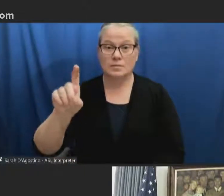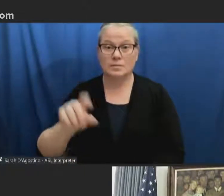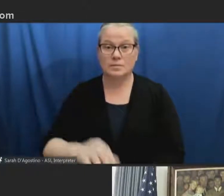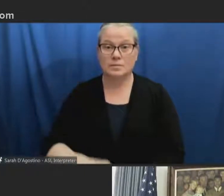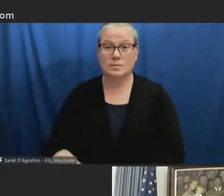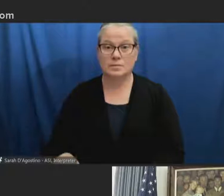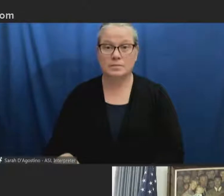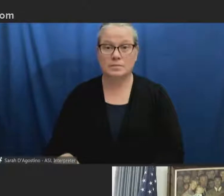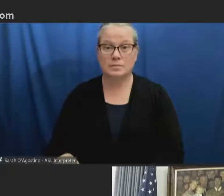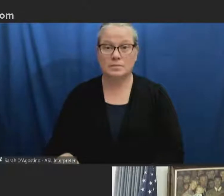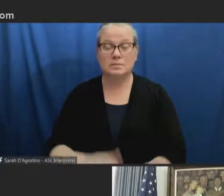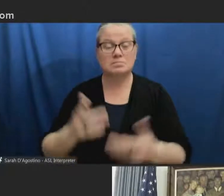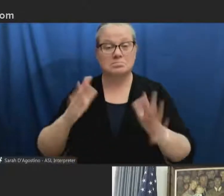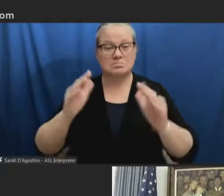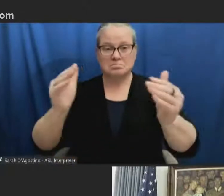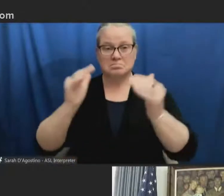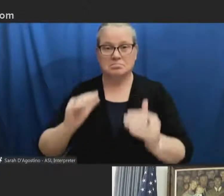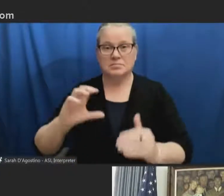Channel 3 Eyewitness News.